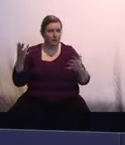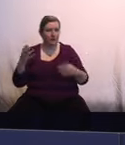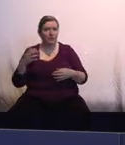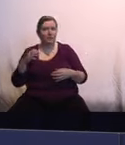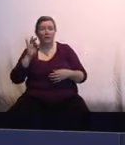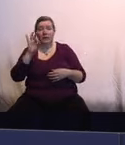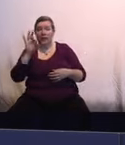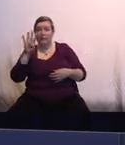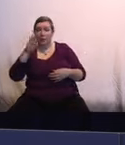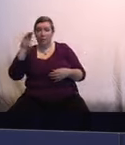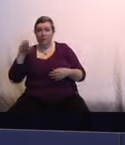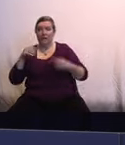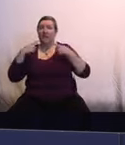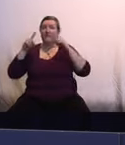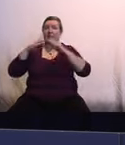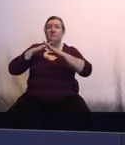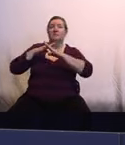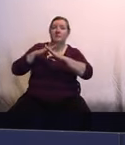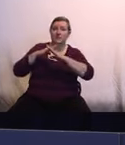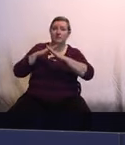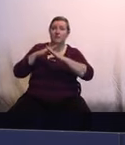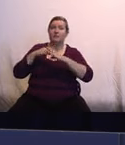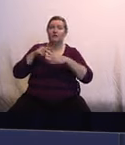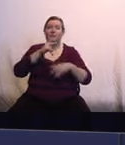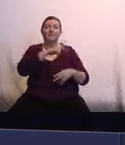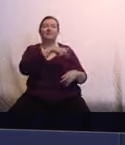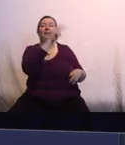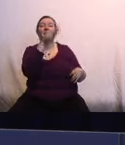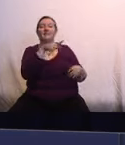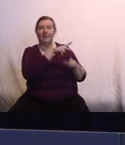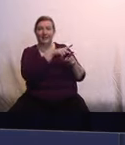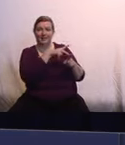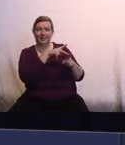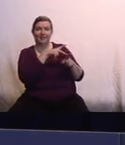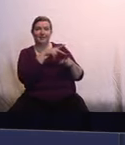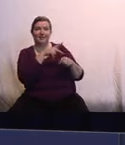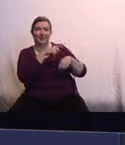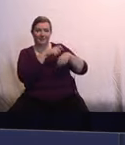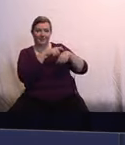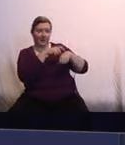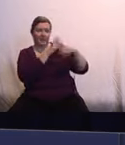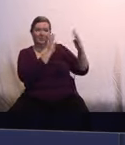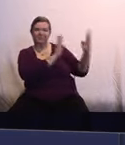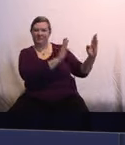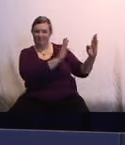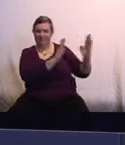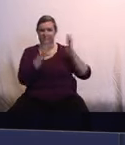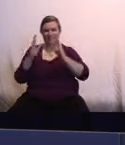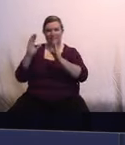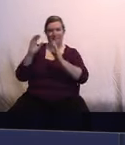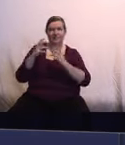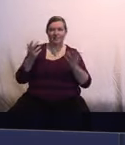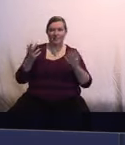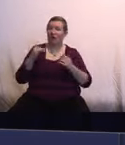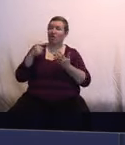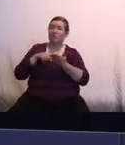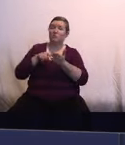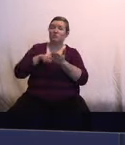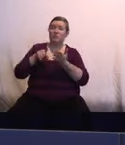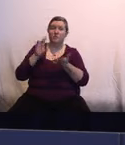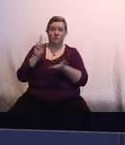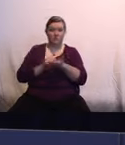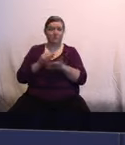effective during Delta predominant circulation. Another study published in the Journal of American